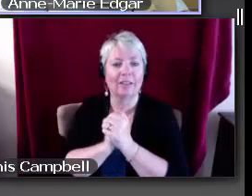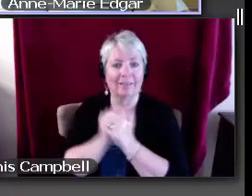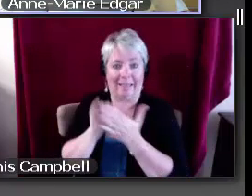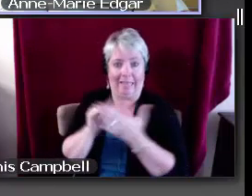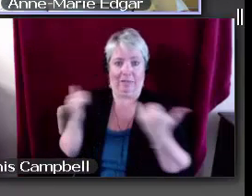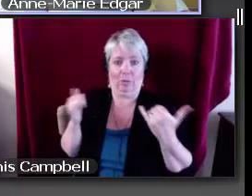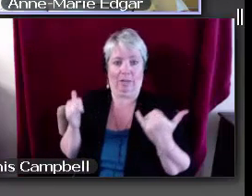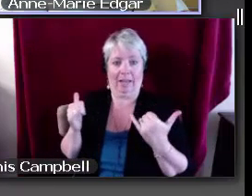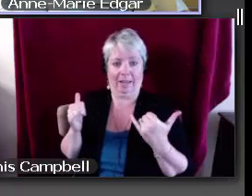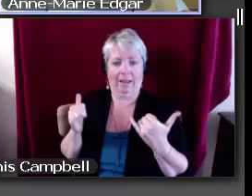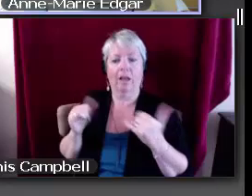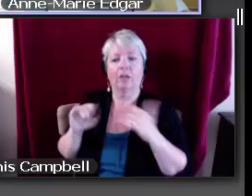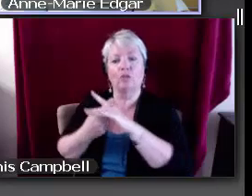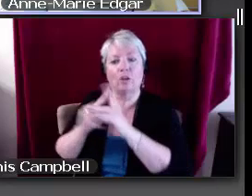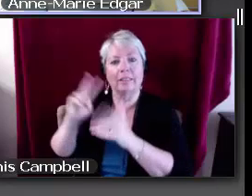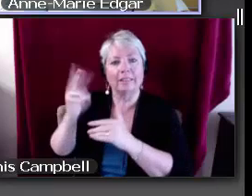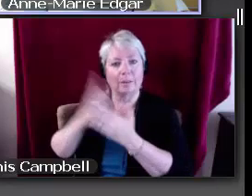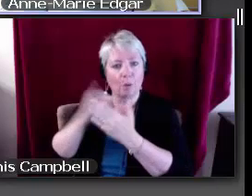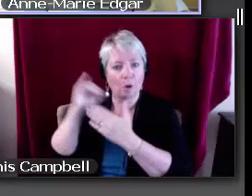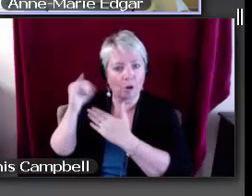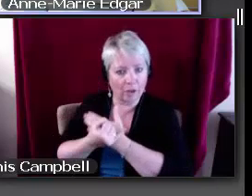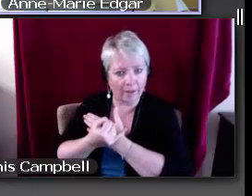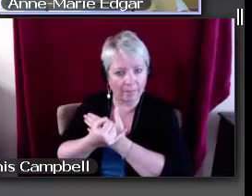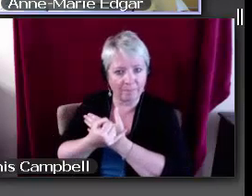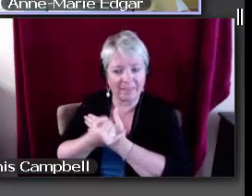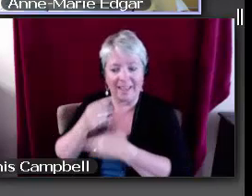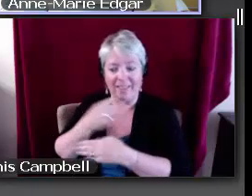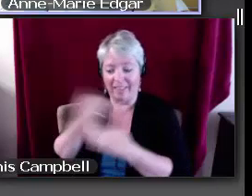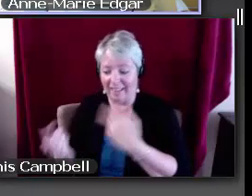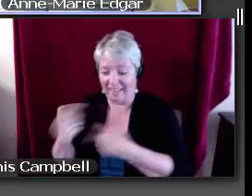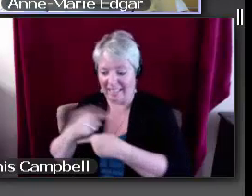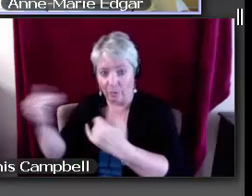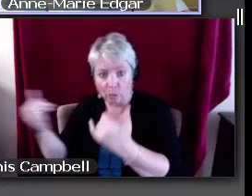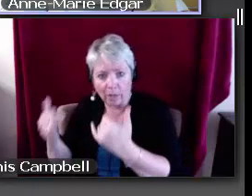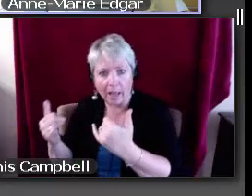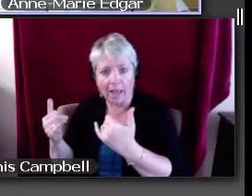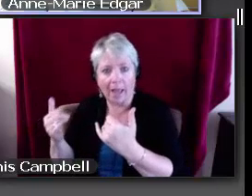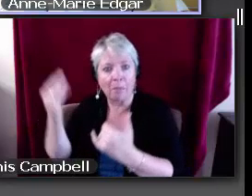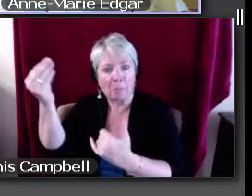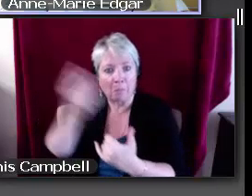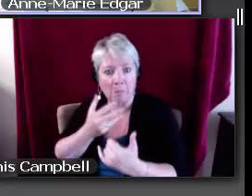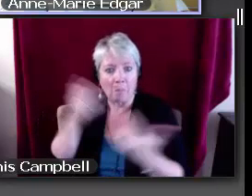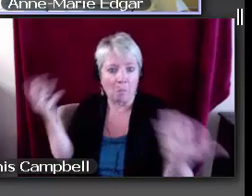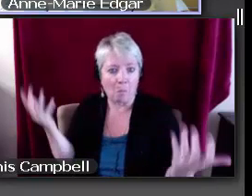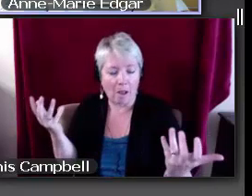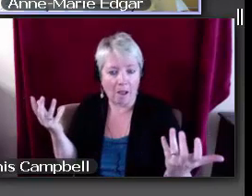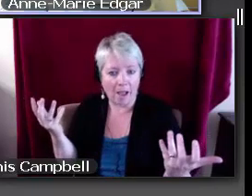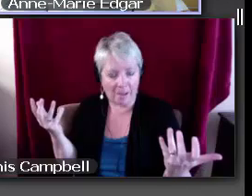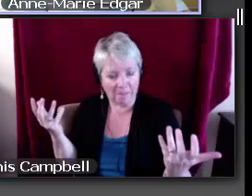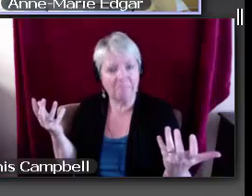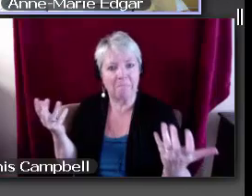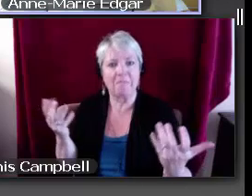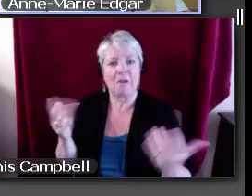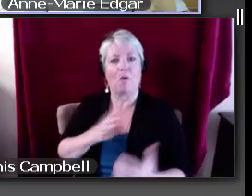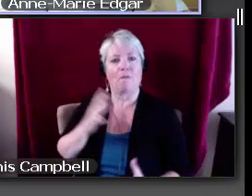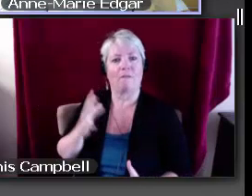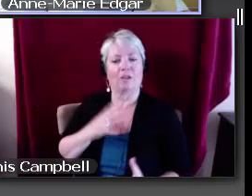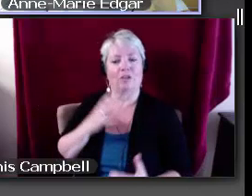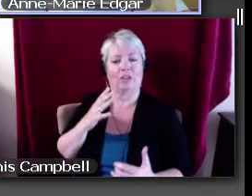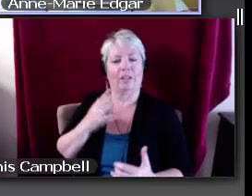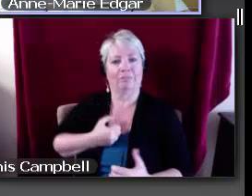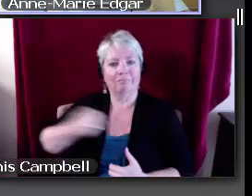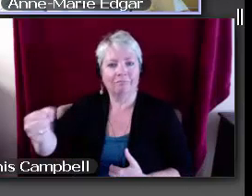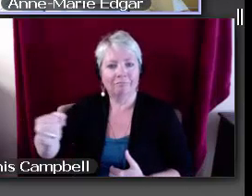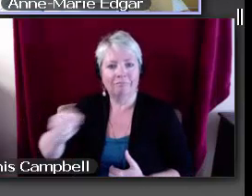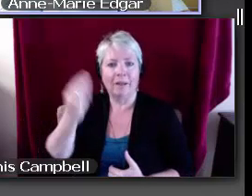on the second project. At the end of the day today, I found out I will be able to officially start on Monday, November